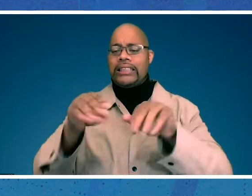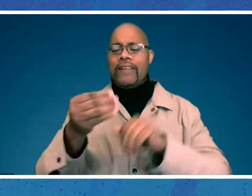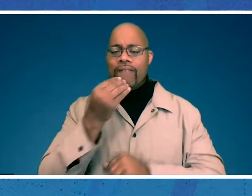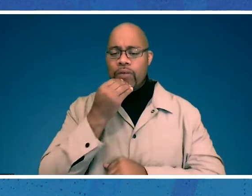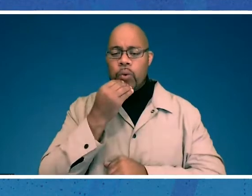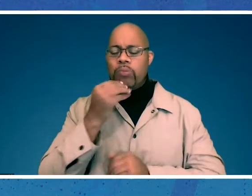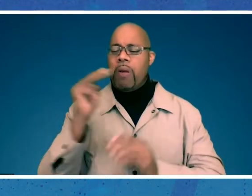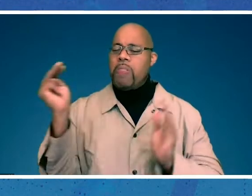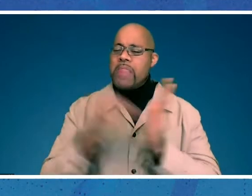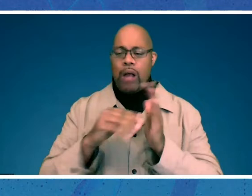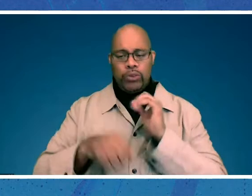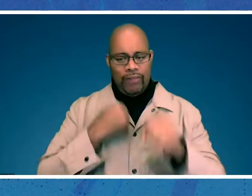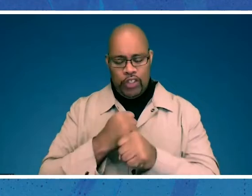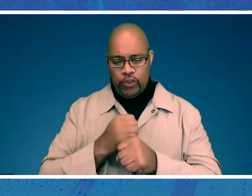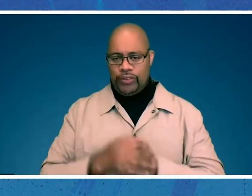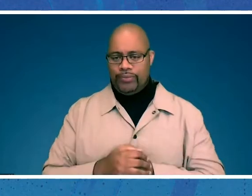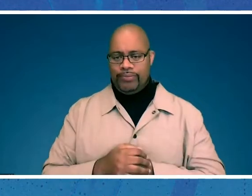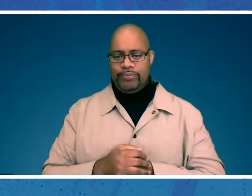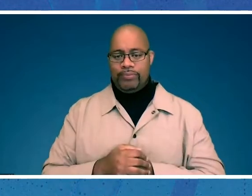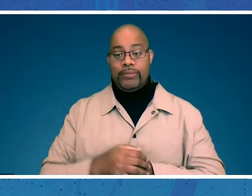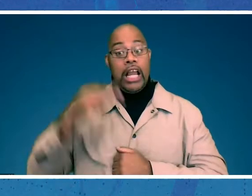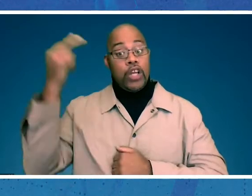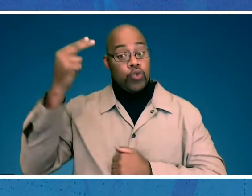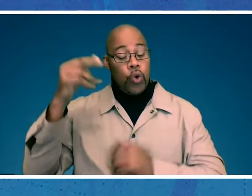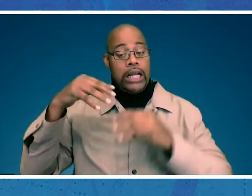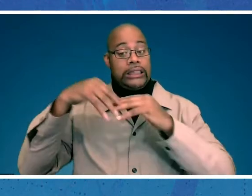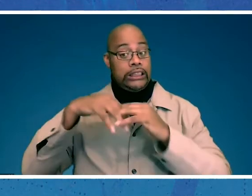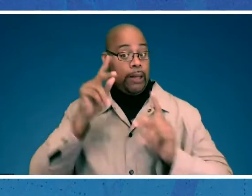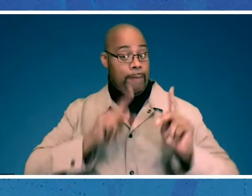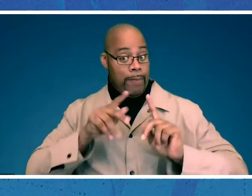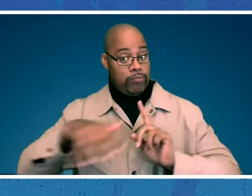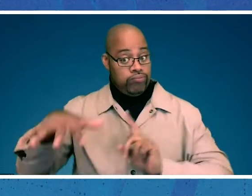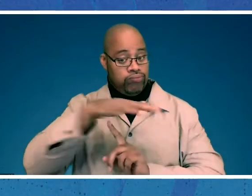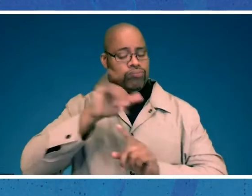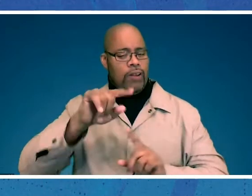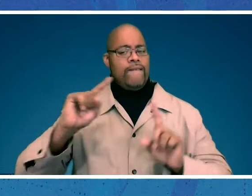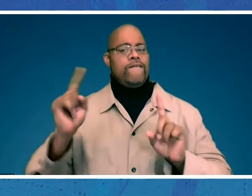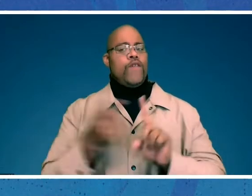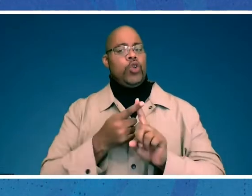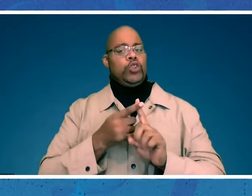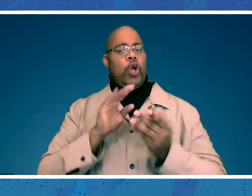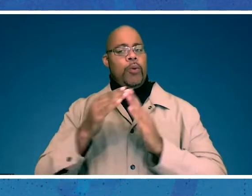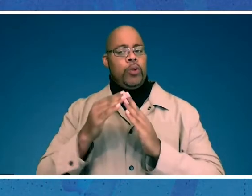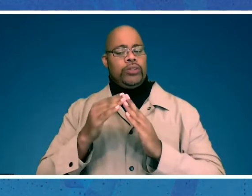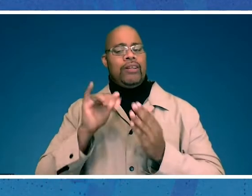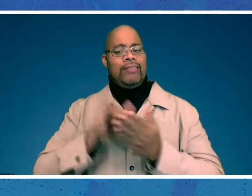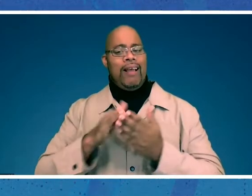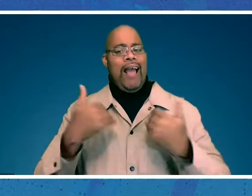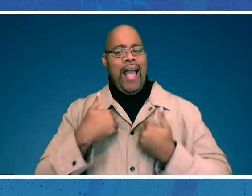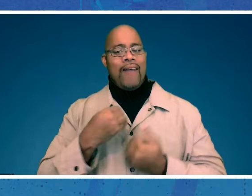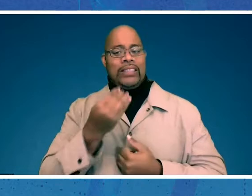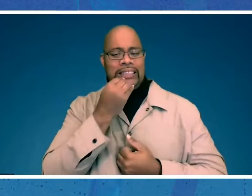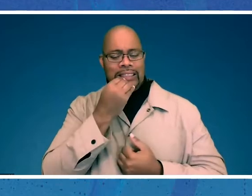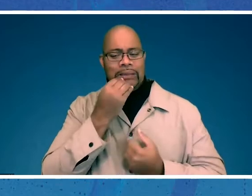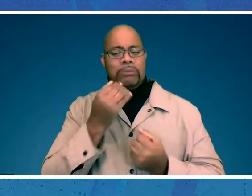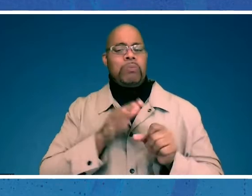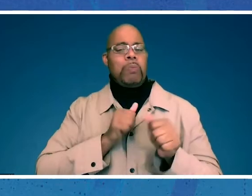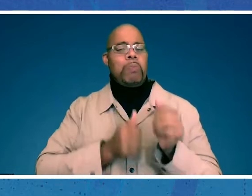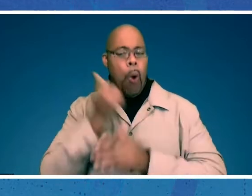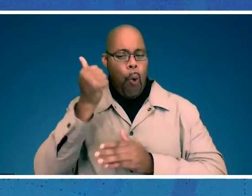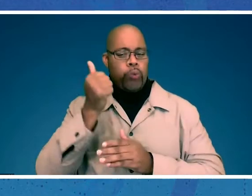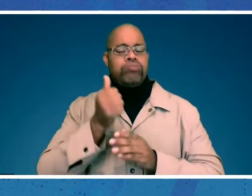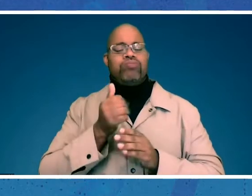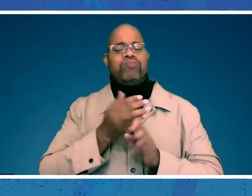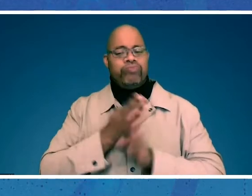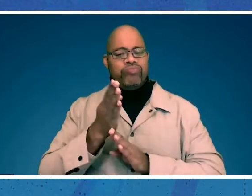seafood for thousands of years. Historically, indigenous peoples were among the first communities to have a diet that consisted